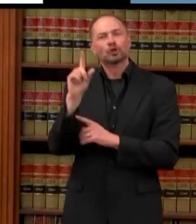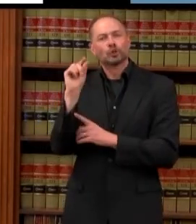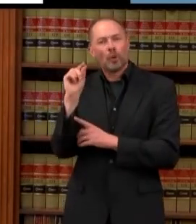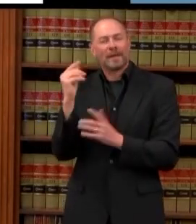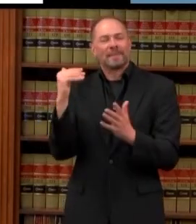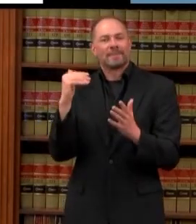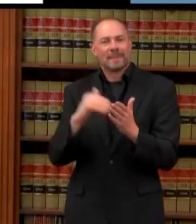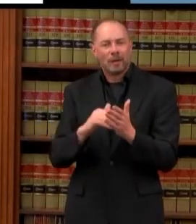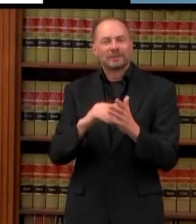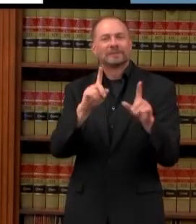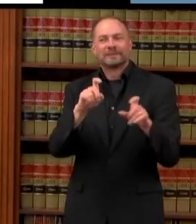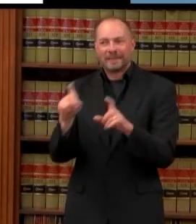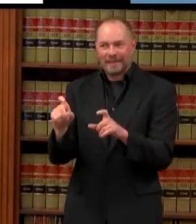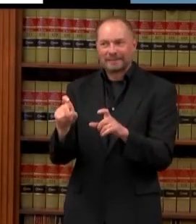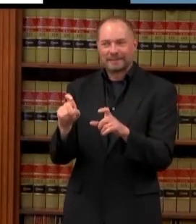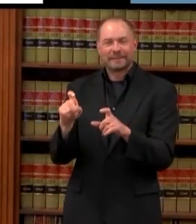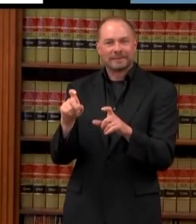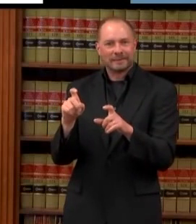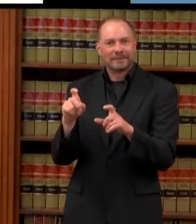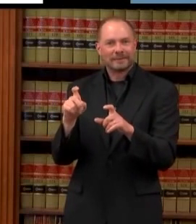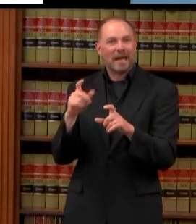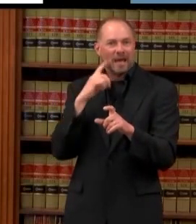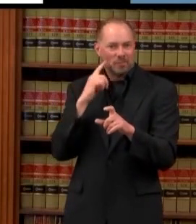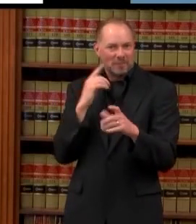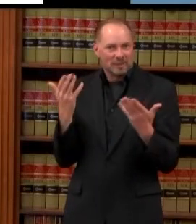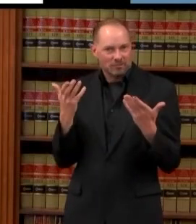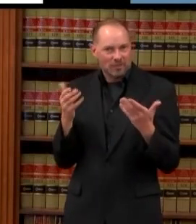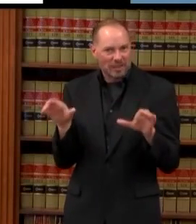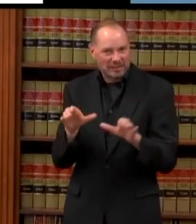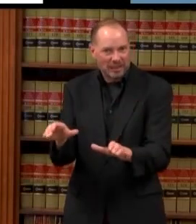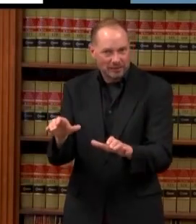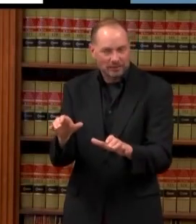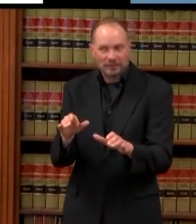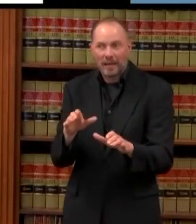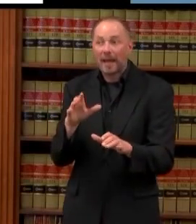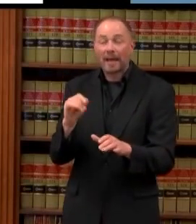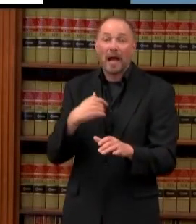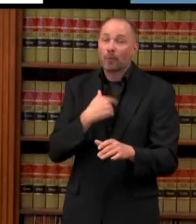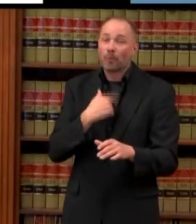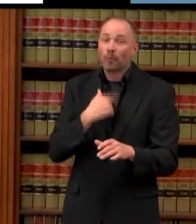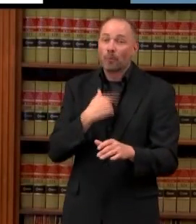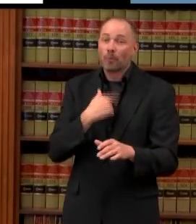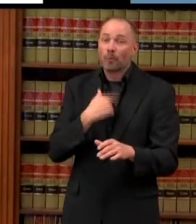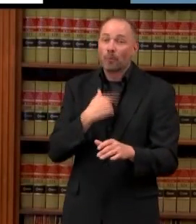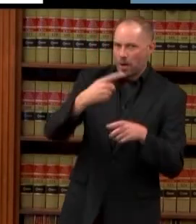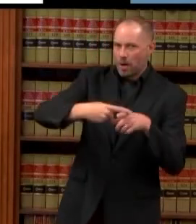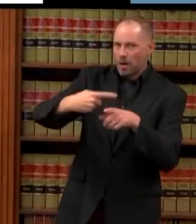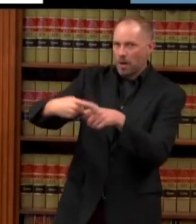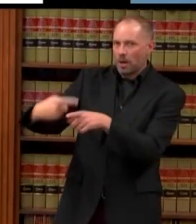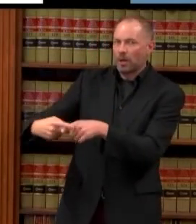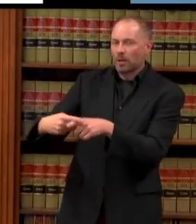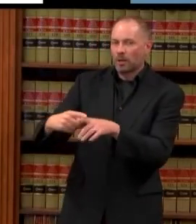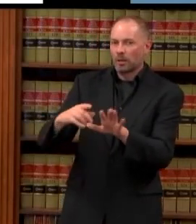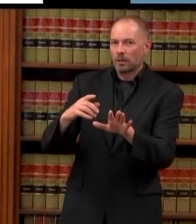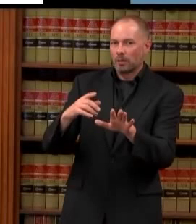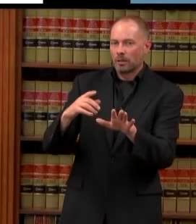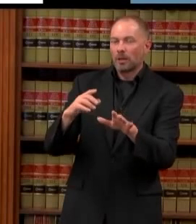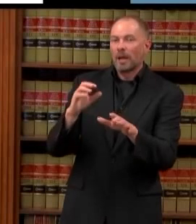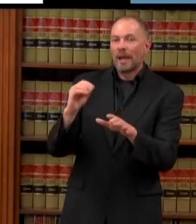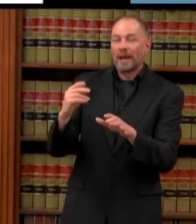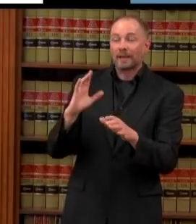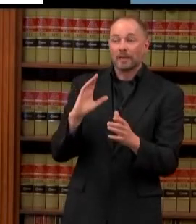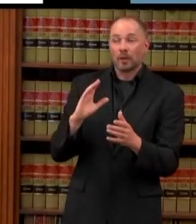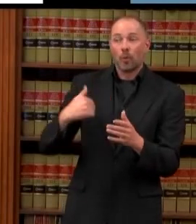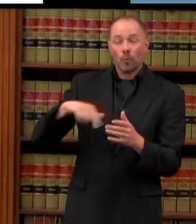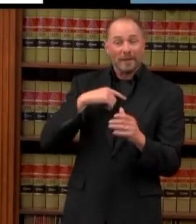our static testing sites, and I'll get into where those are and what our efforts are going to be moving forward. Our wellness clinic continues to